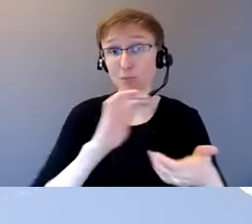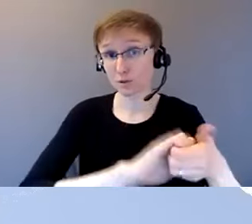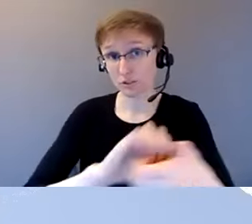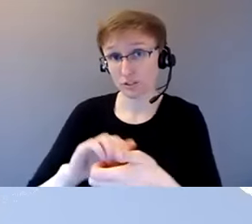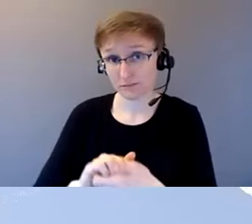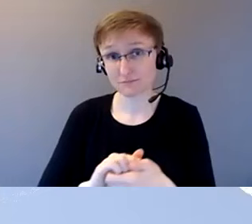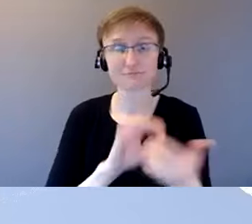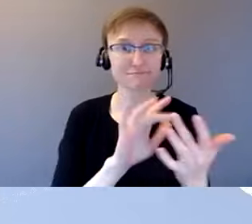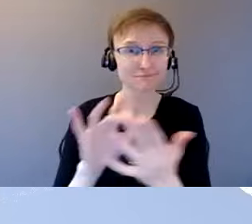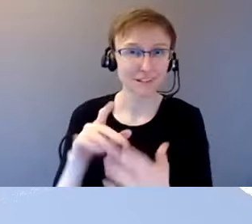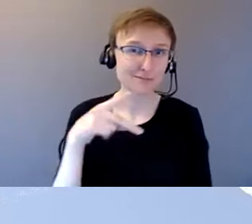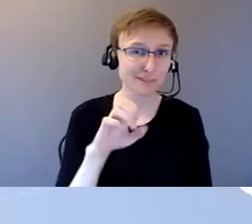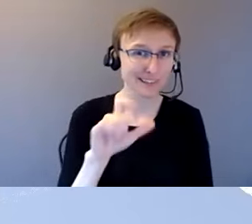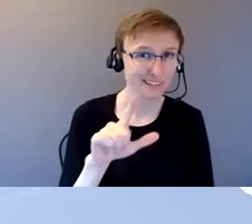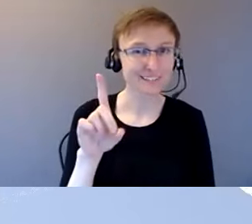Peel Dufferin CMHA.